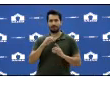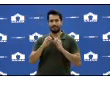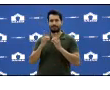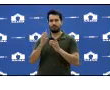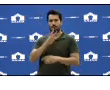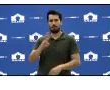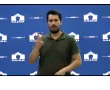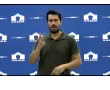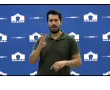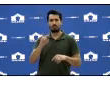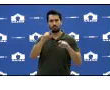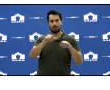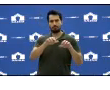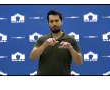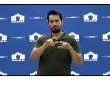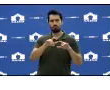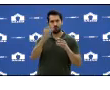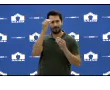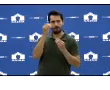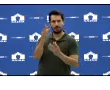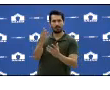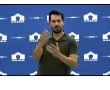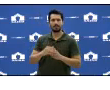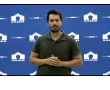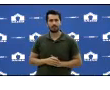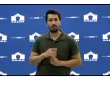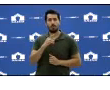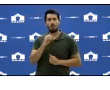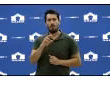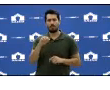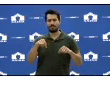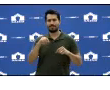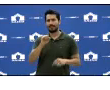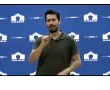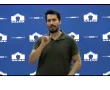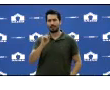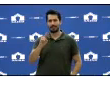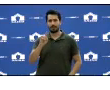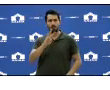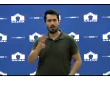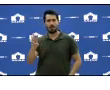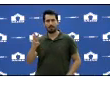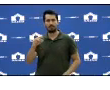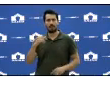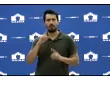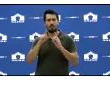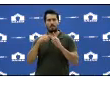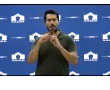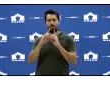can provide information. You can also visit the SAISD website about redistricting, which